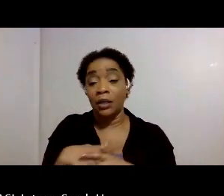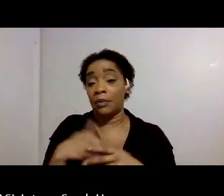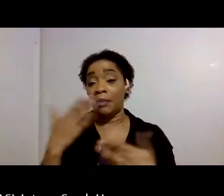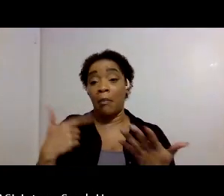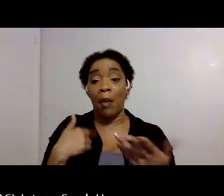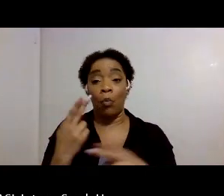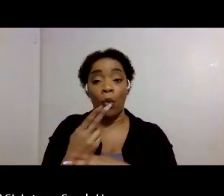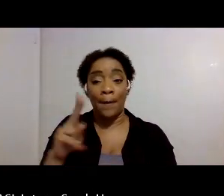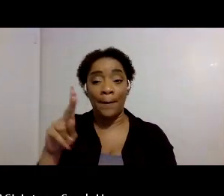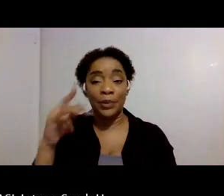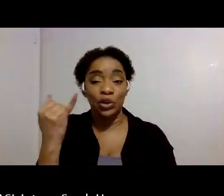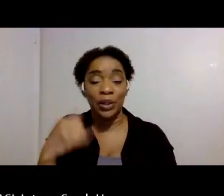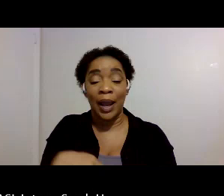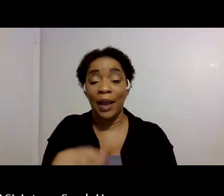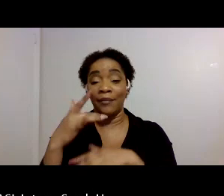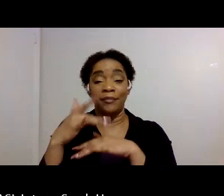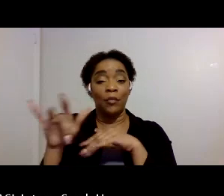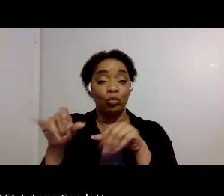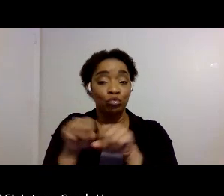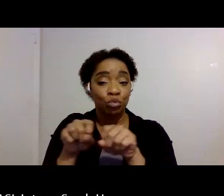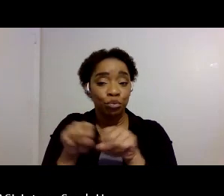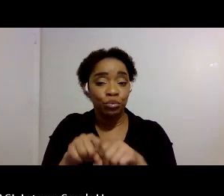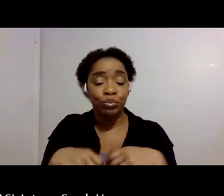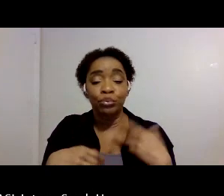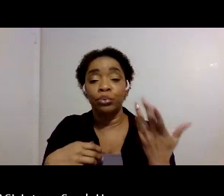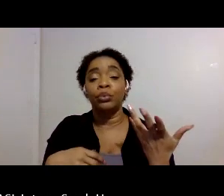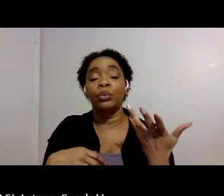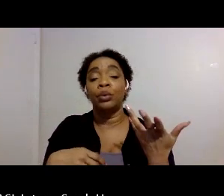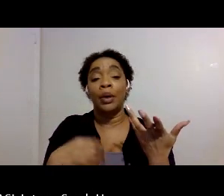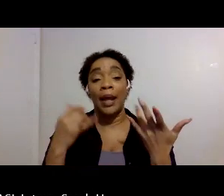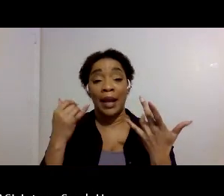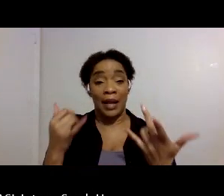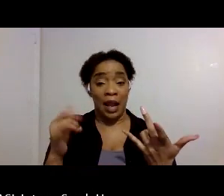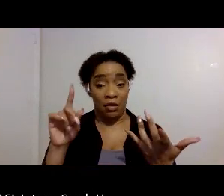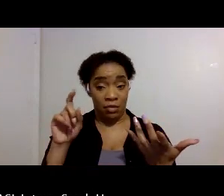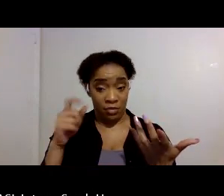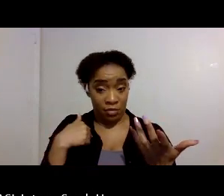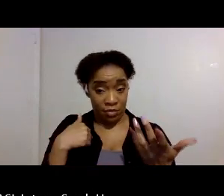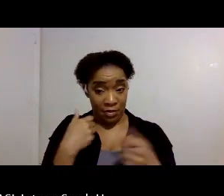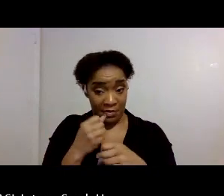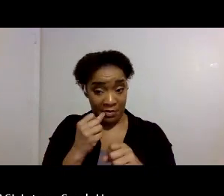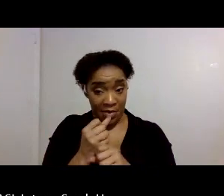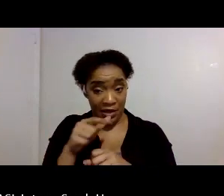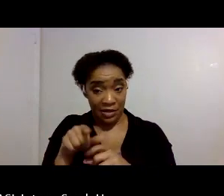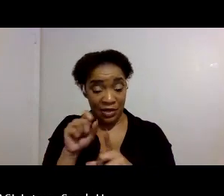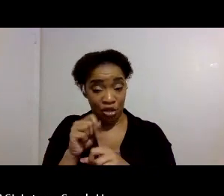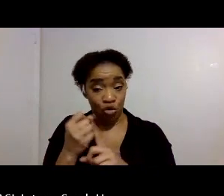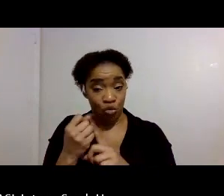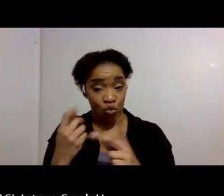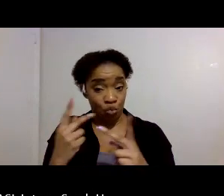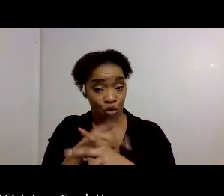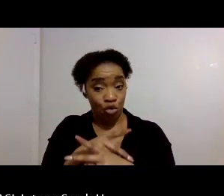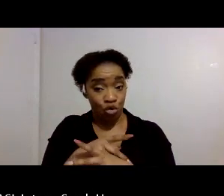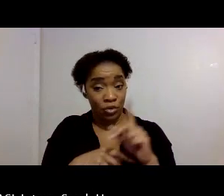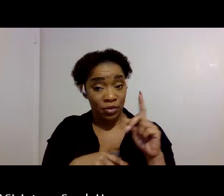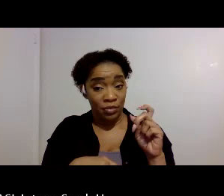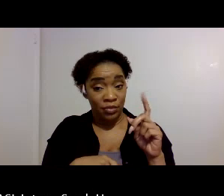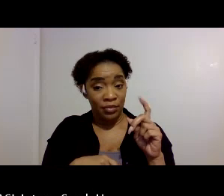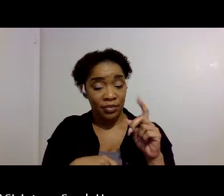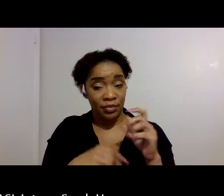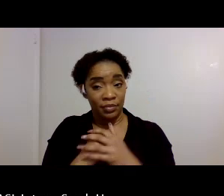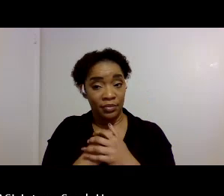pajamas or barefoot. So now, have I created a worse situation rather than first attempt to get out?